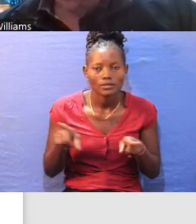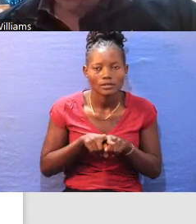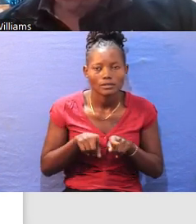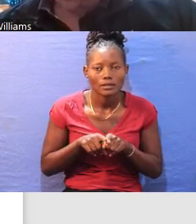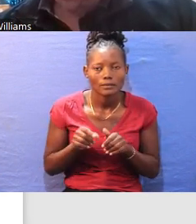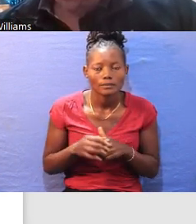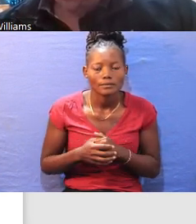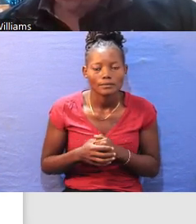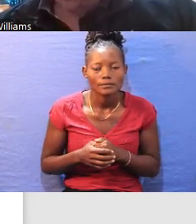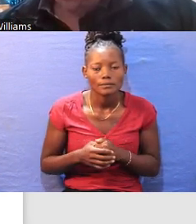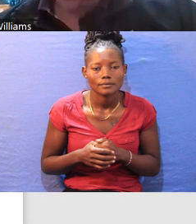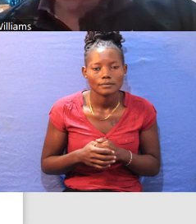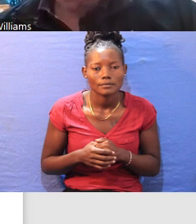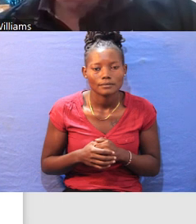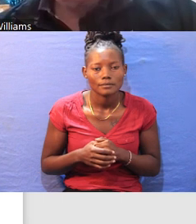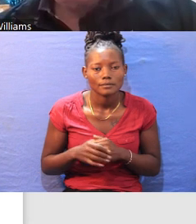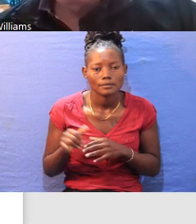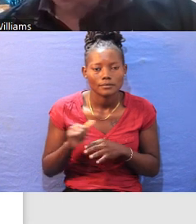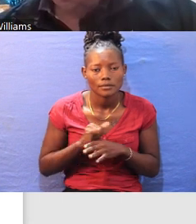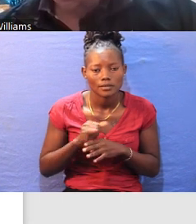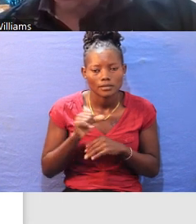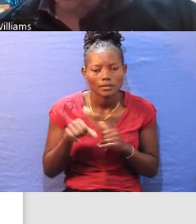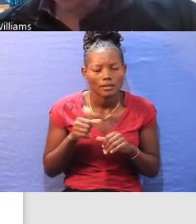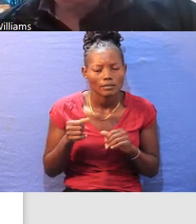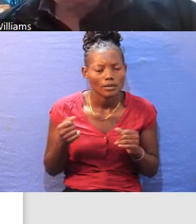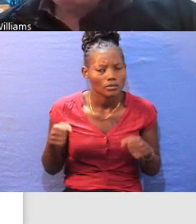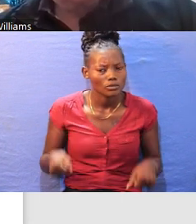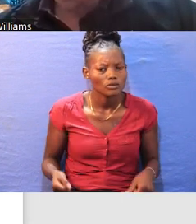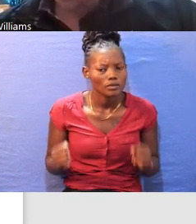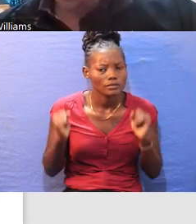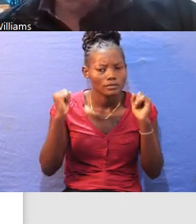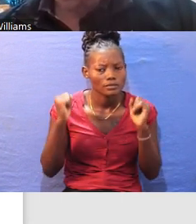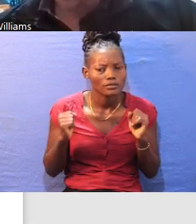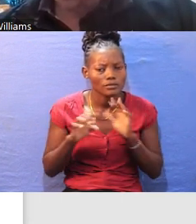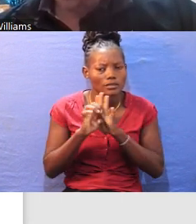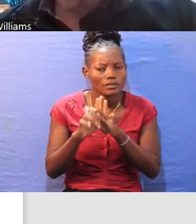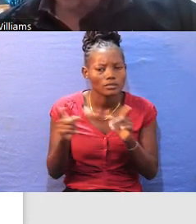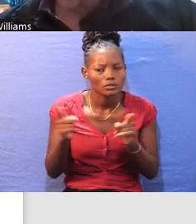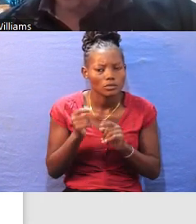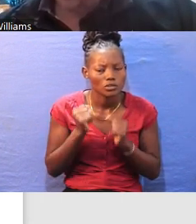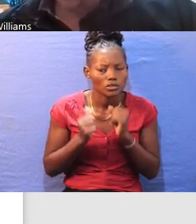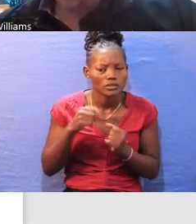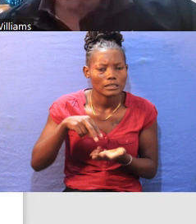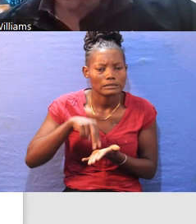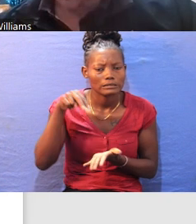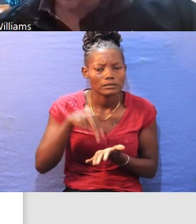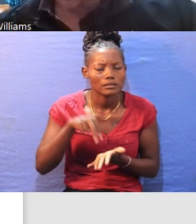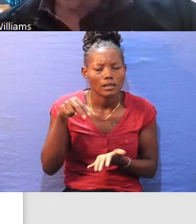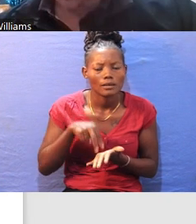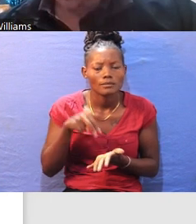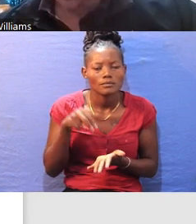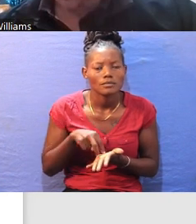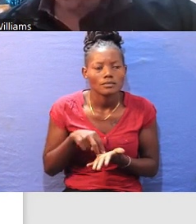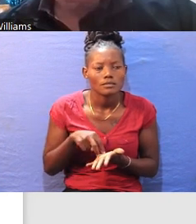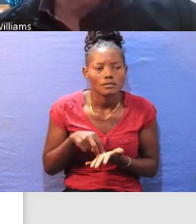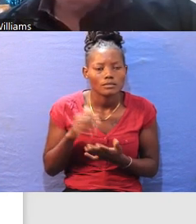Speed training affect weightlifting? Like short runs, jumps. Could that also be